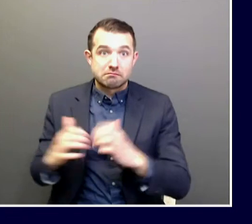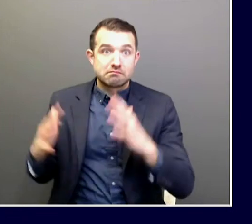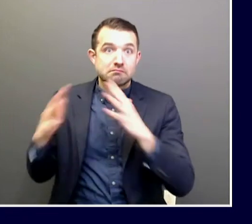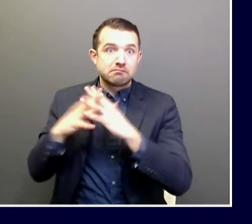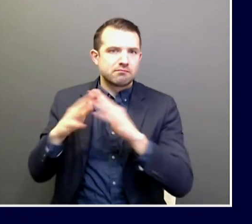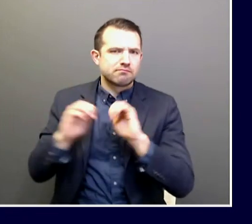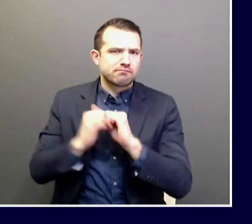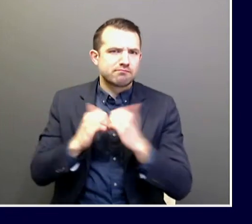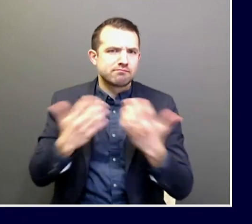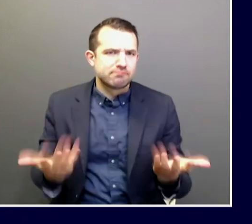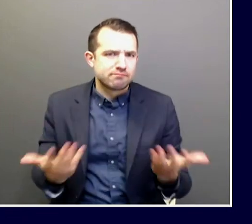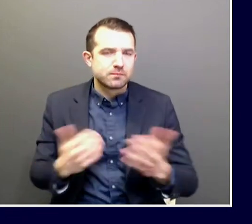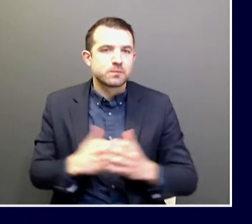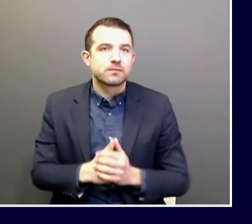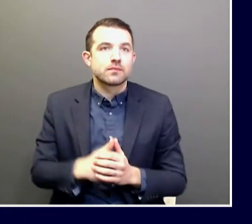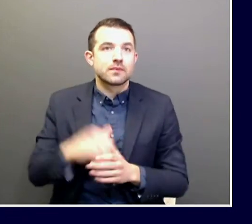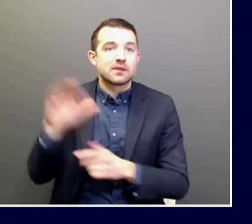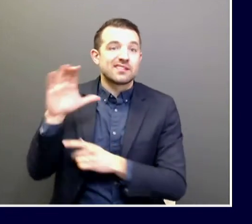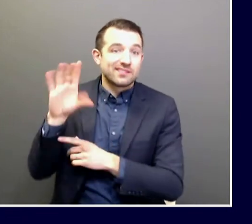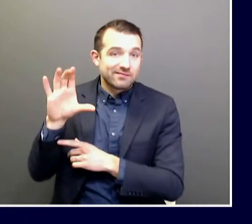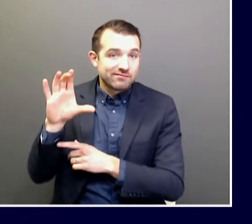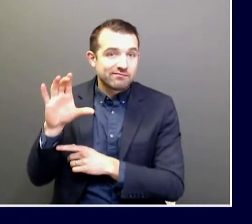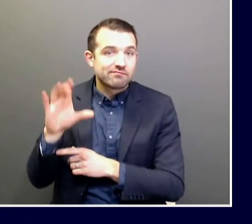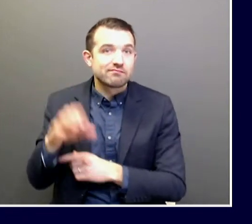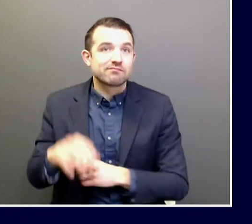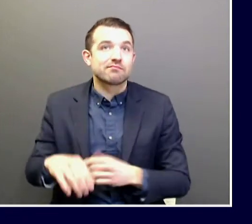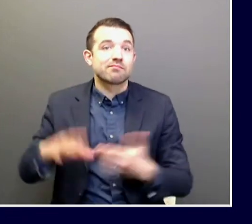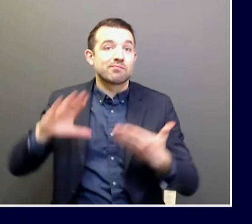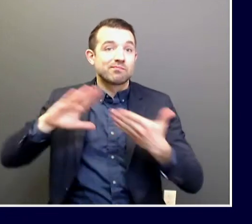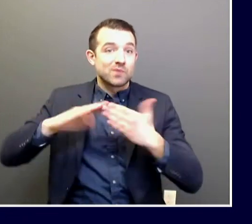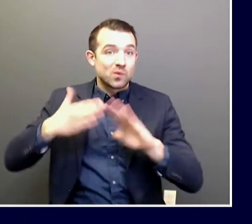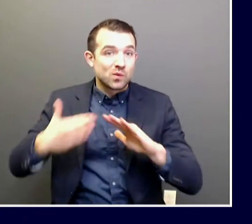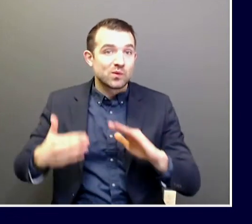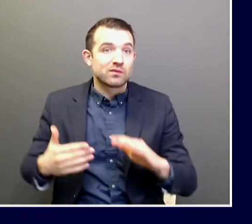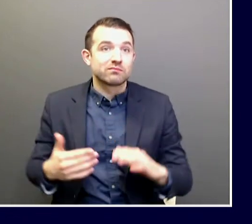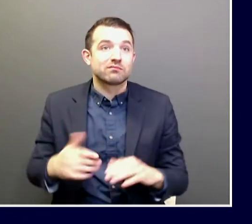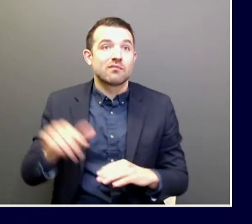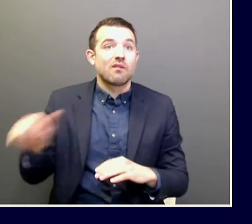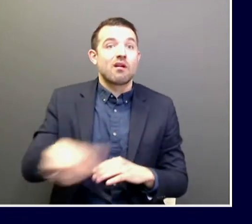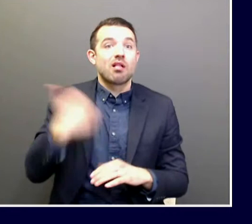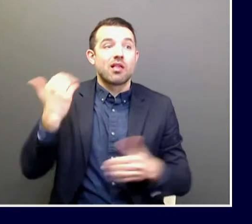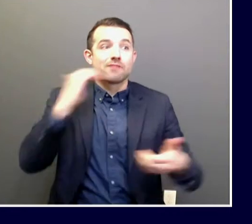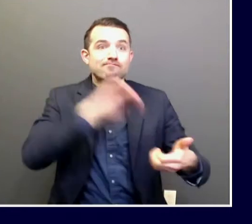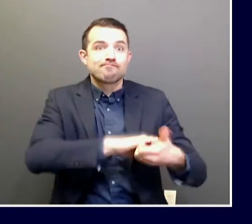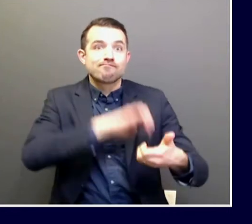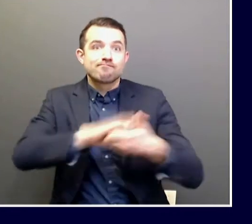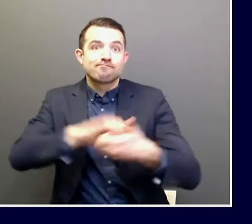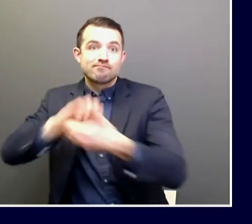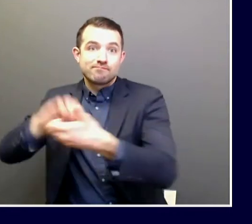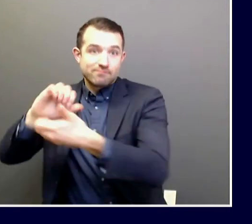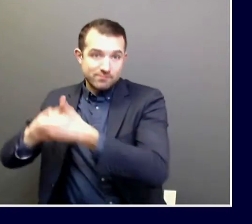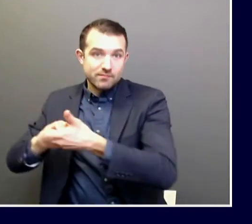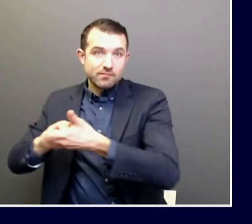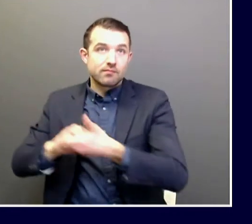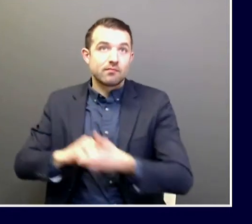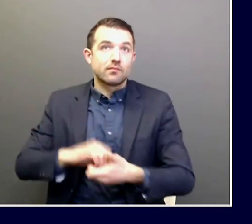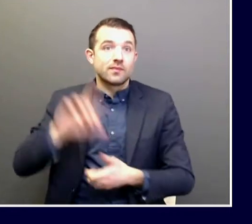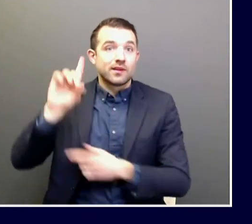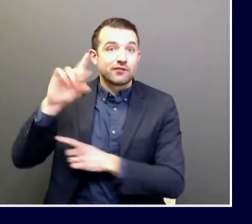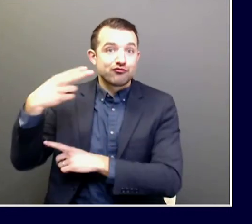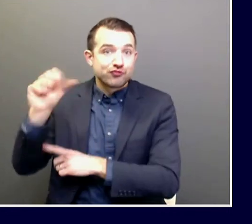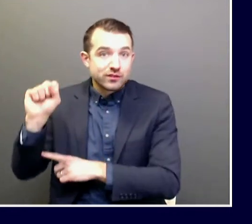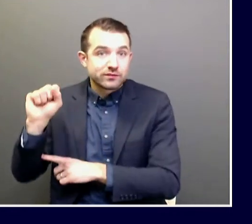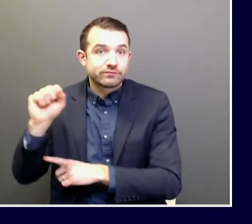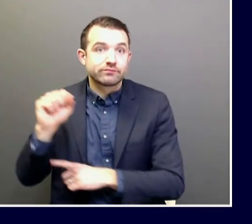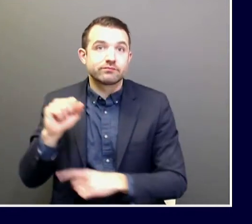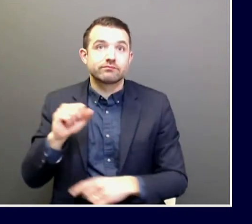as well as the broader community. It was a joint effort across the Maine DHHS, Maine